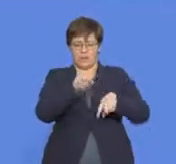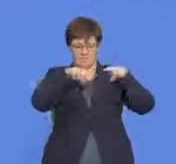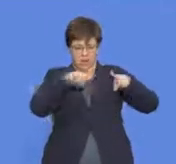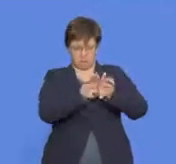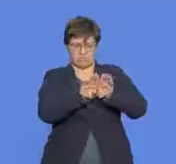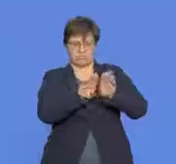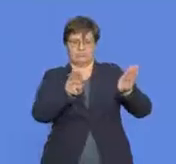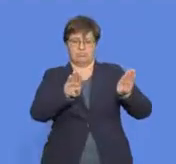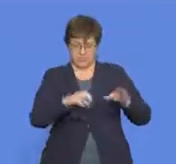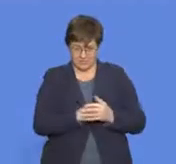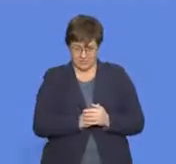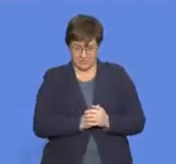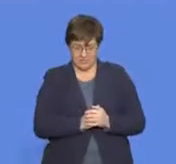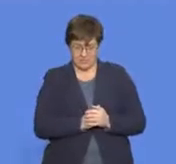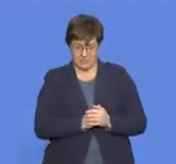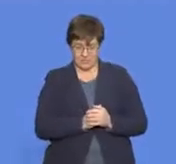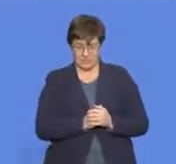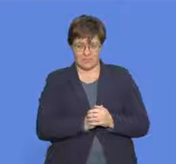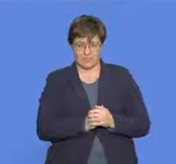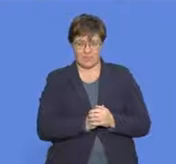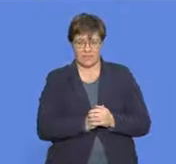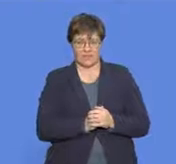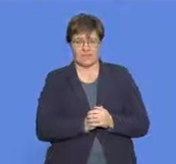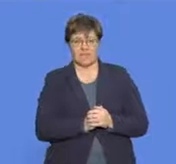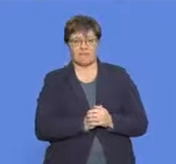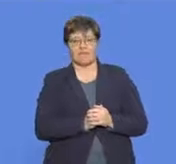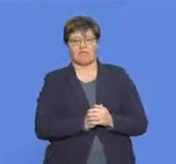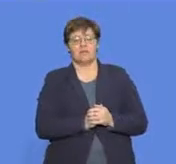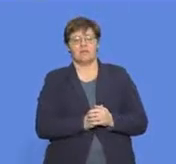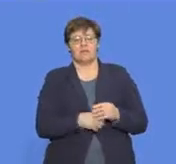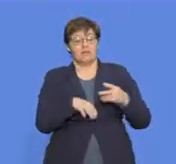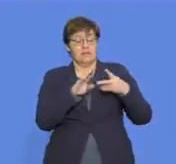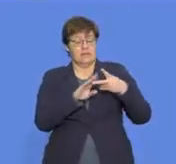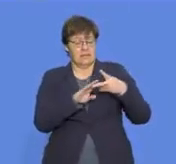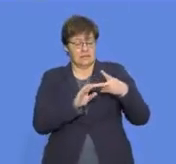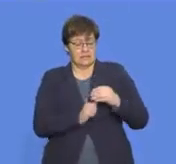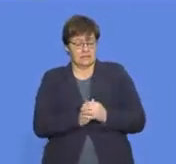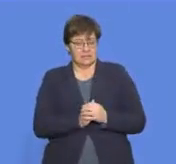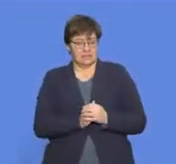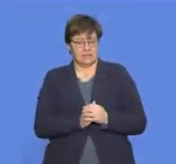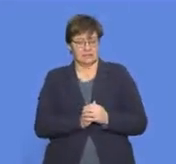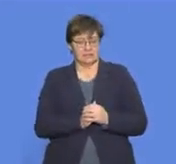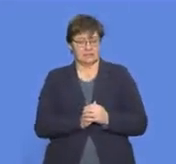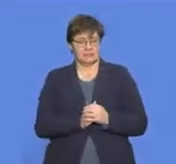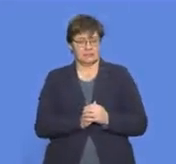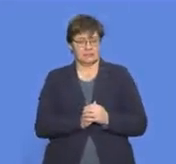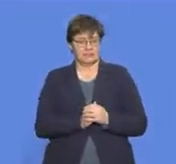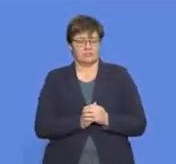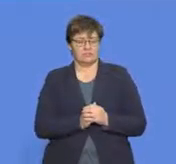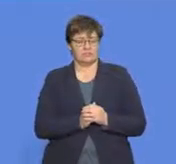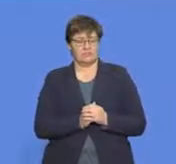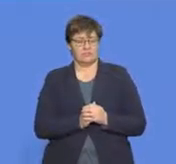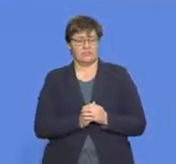genetic variation. So we've created genetic variation in crossing over. All right, then the second place where